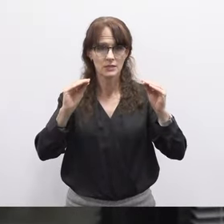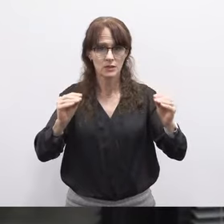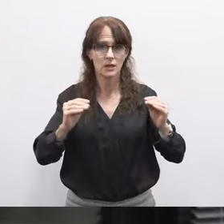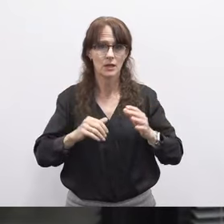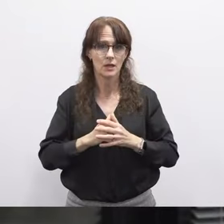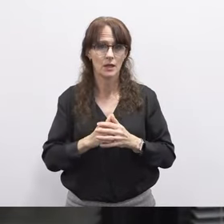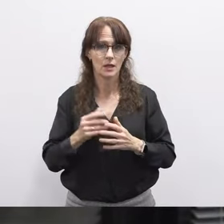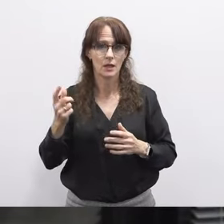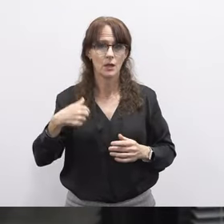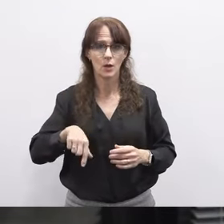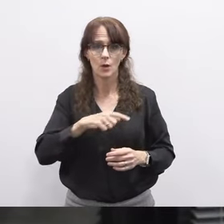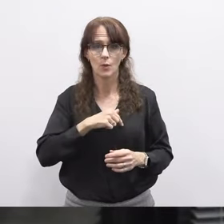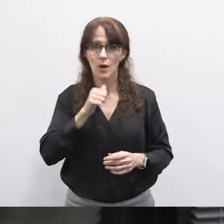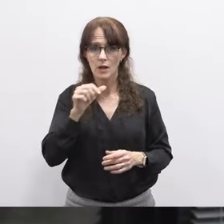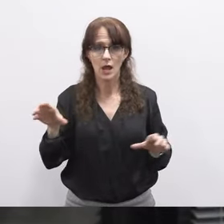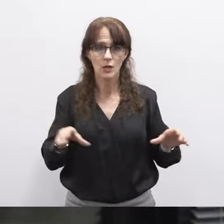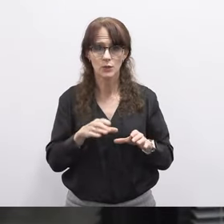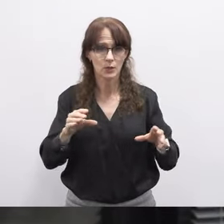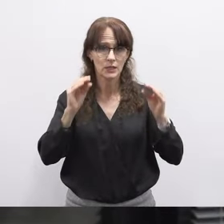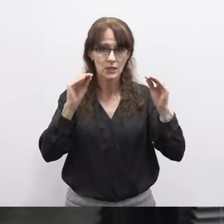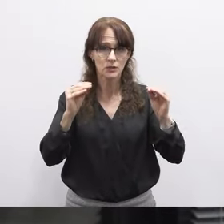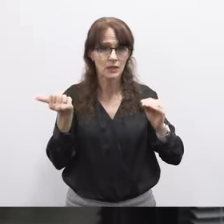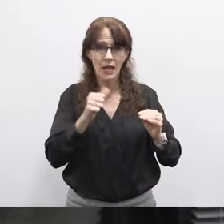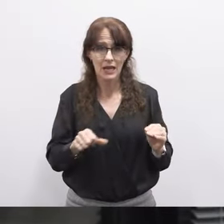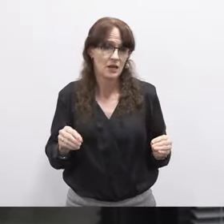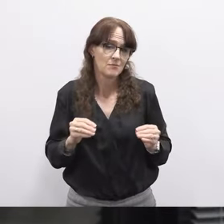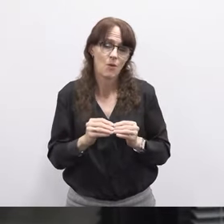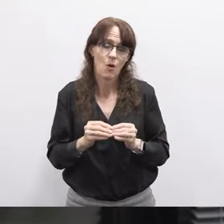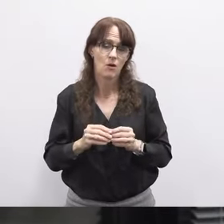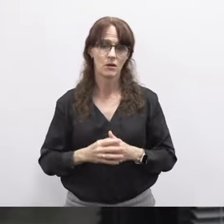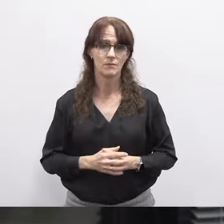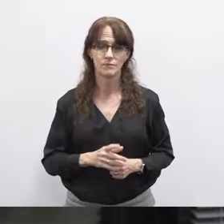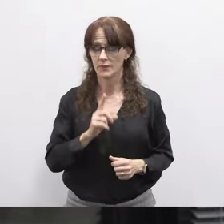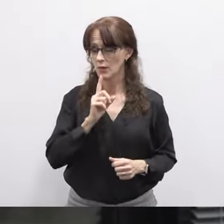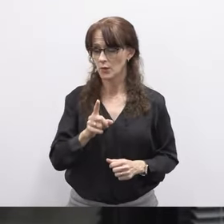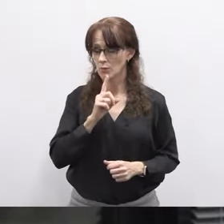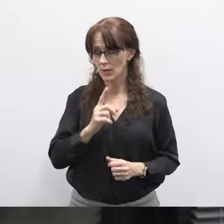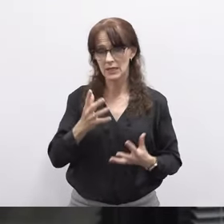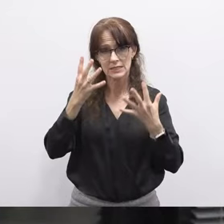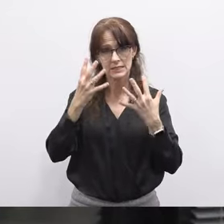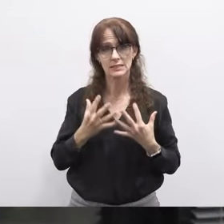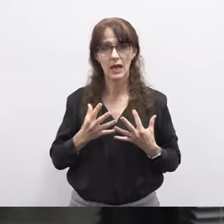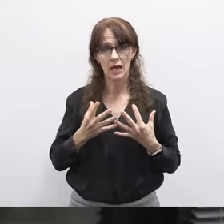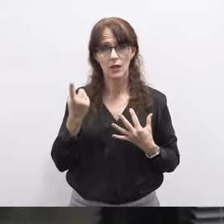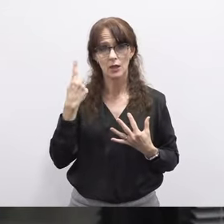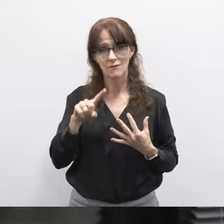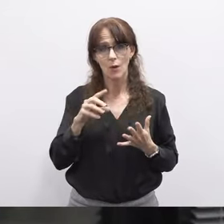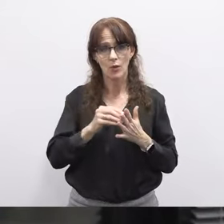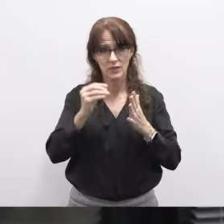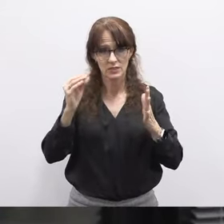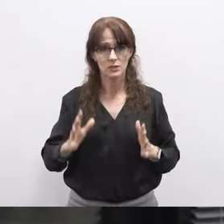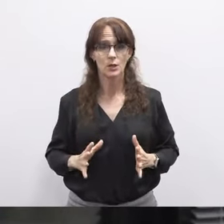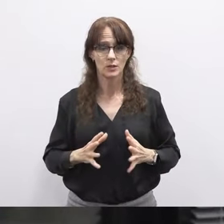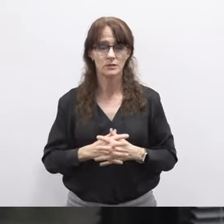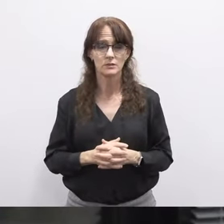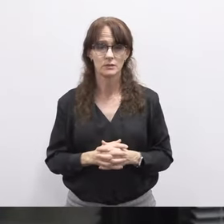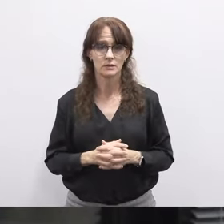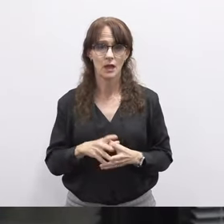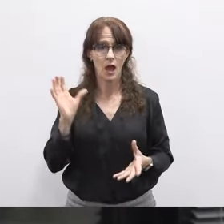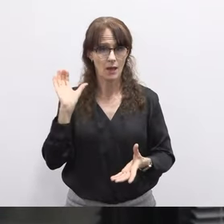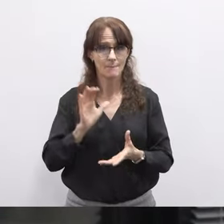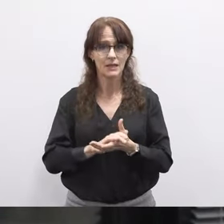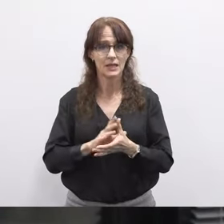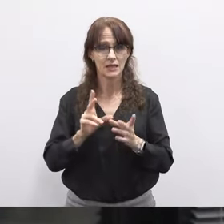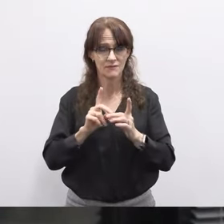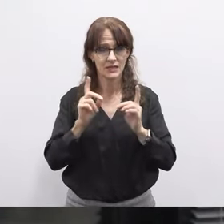so we're really not doing instruction anymore, which is really sad for our students. So I believe